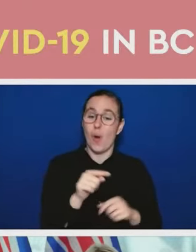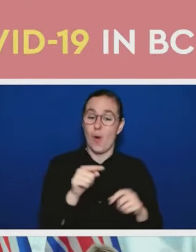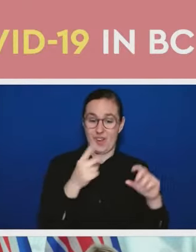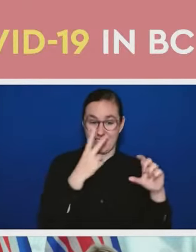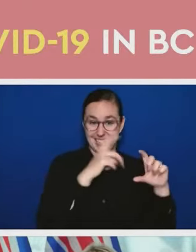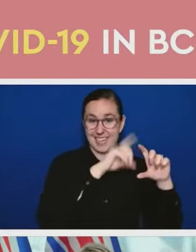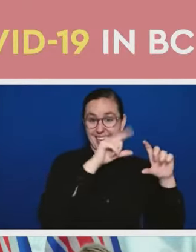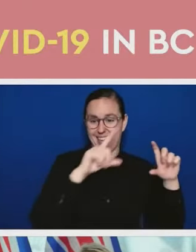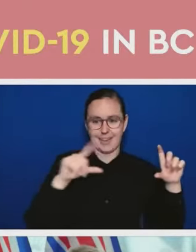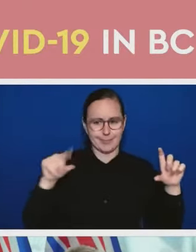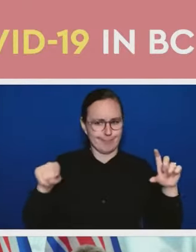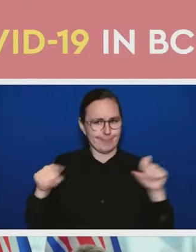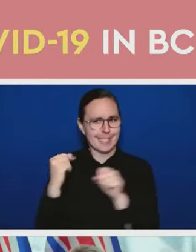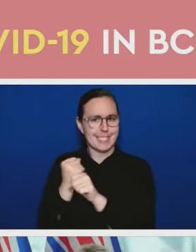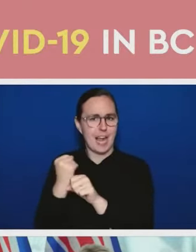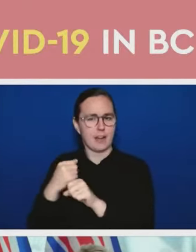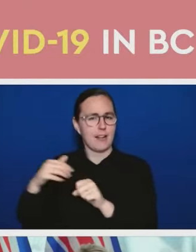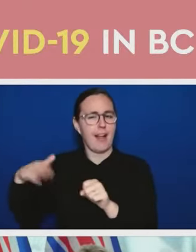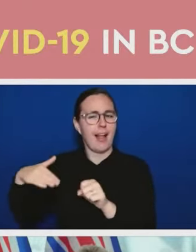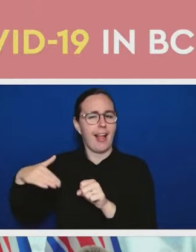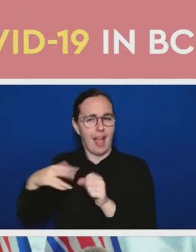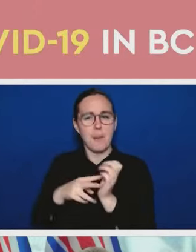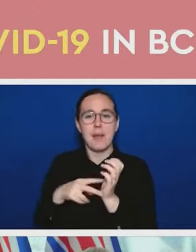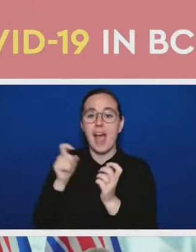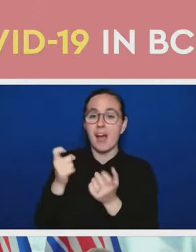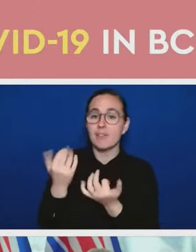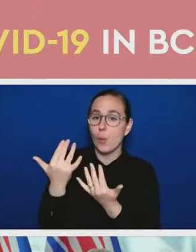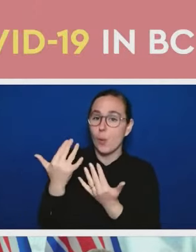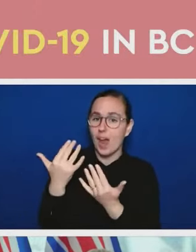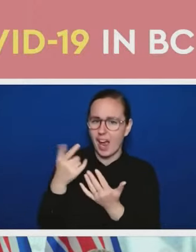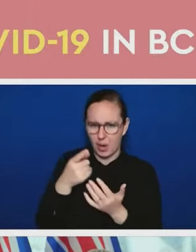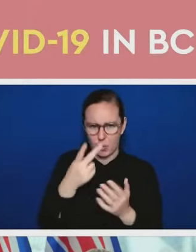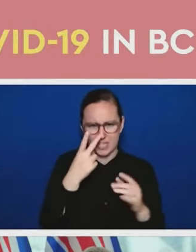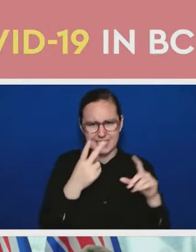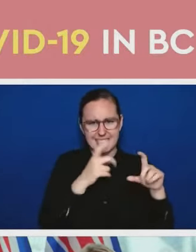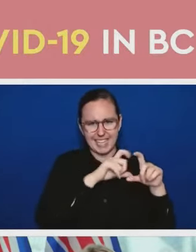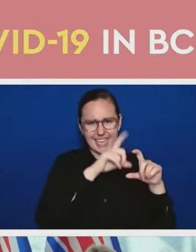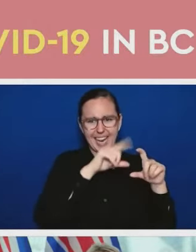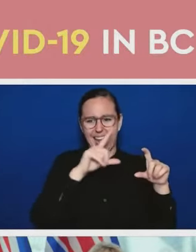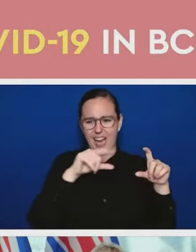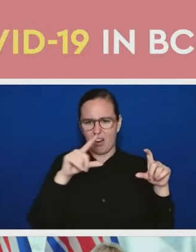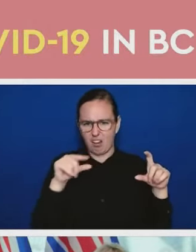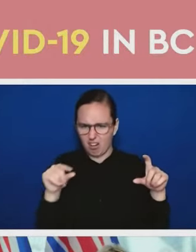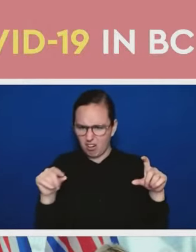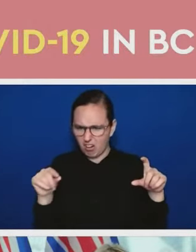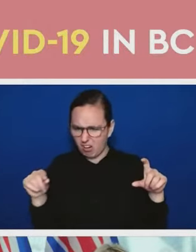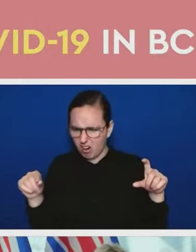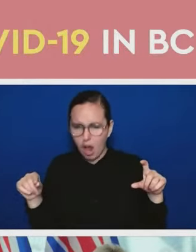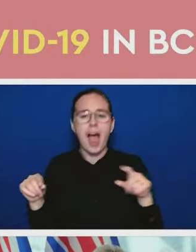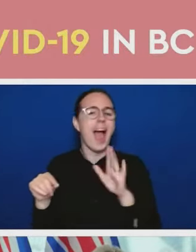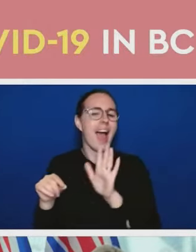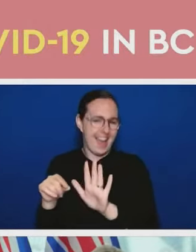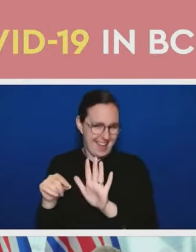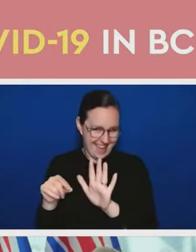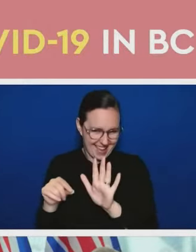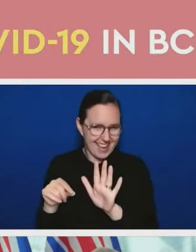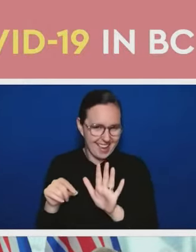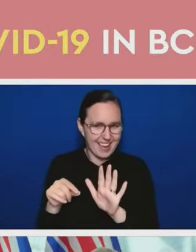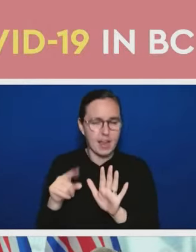is challenging sometimes to understand why things are changing on an ongoing basis. But what we can see reflects what we